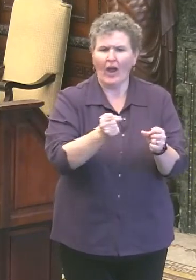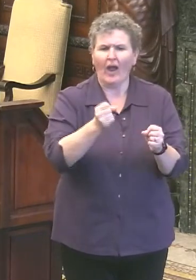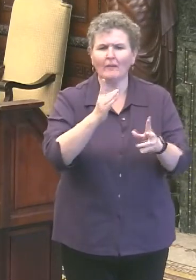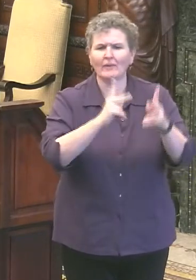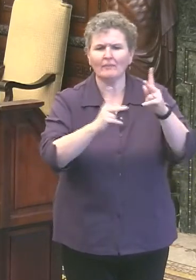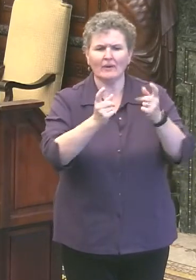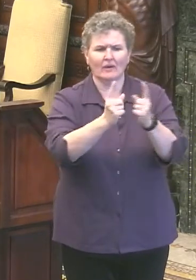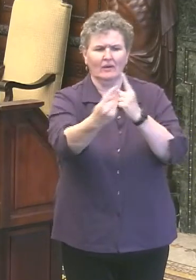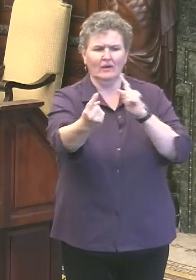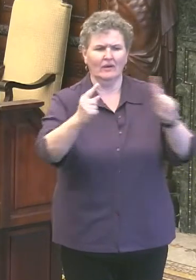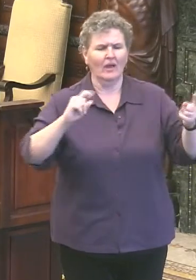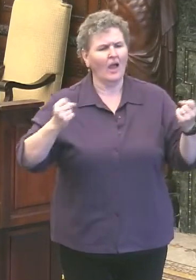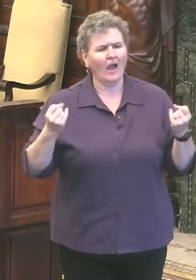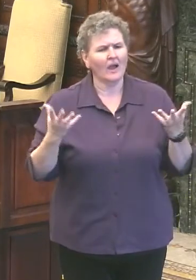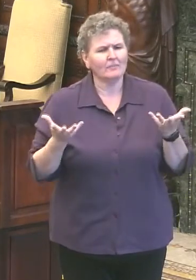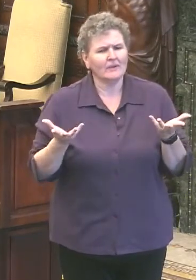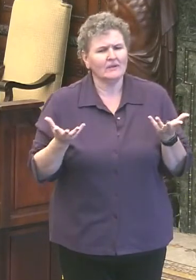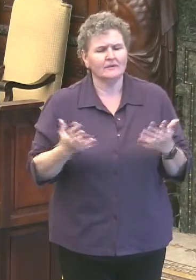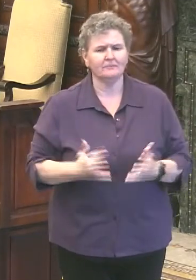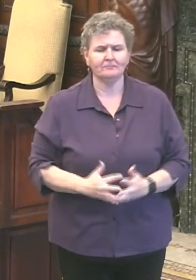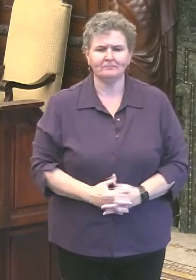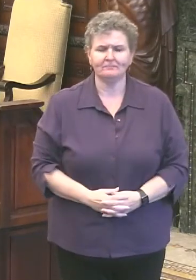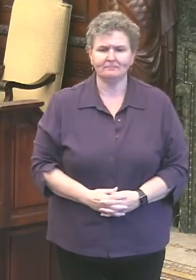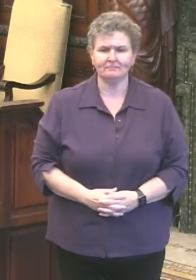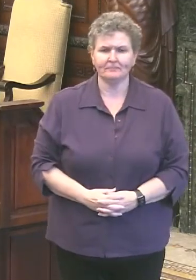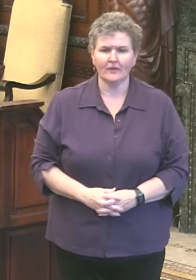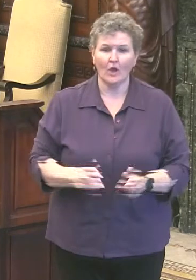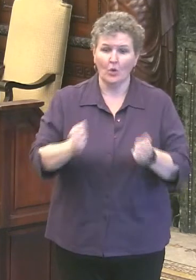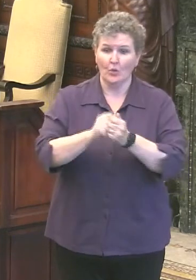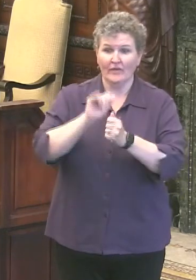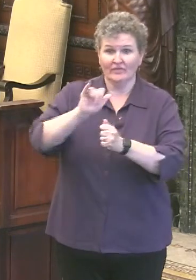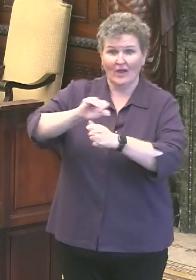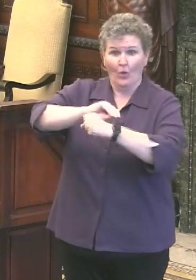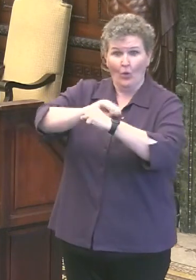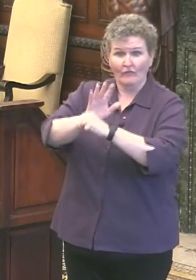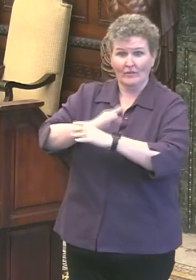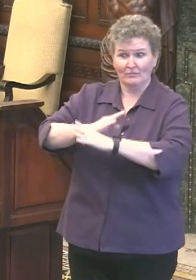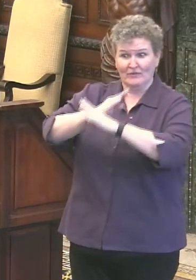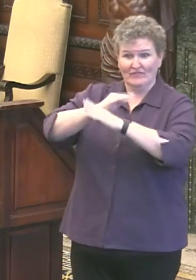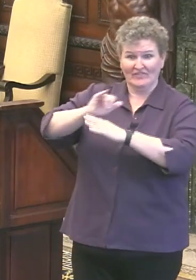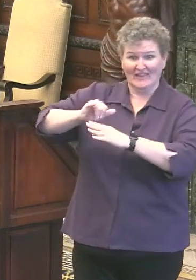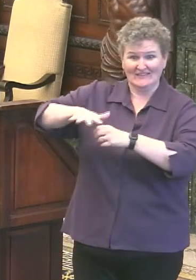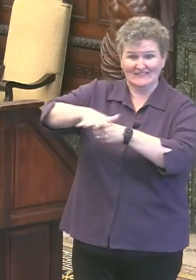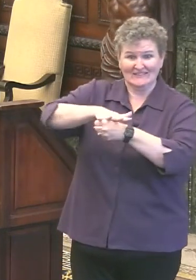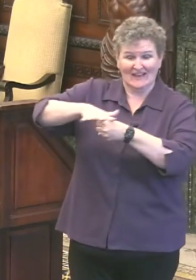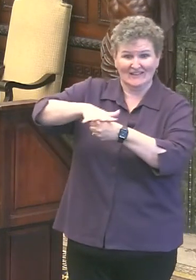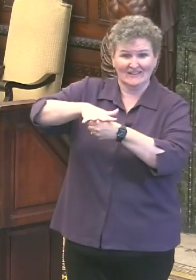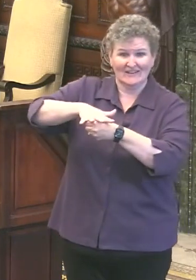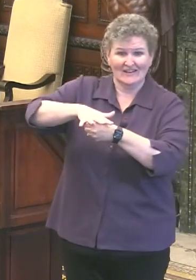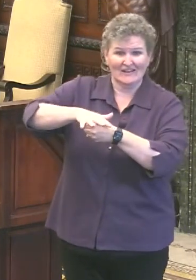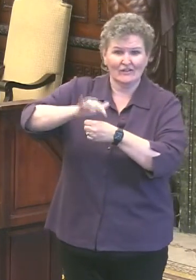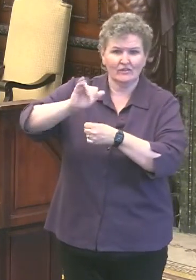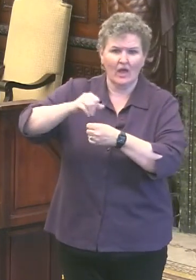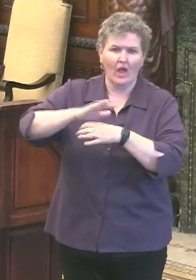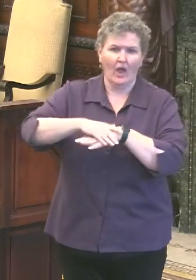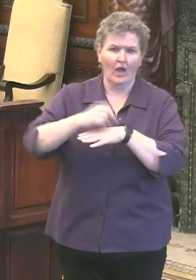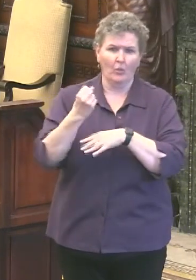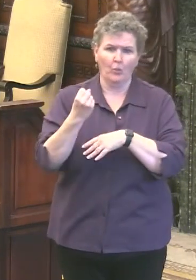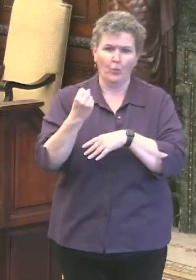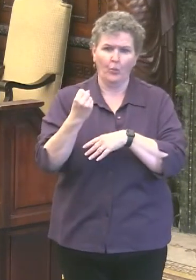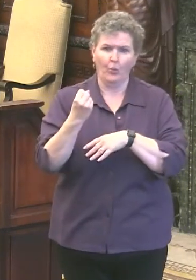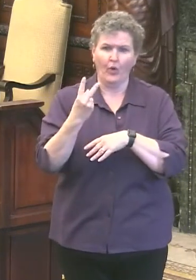our occupancy at the COVID prevention site, which is on 12th Street, is nearly